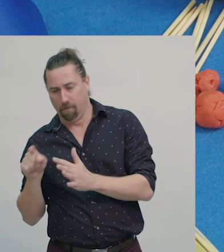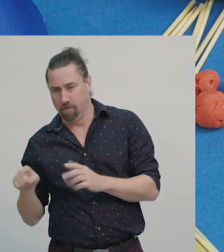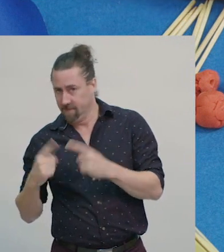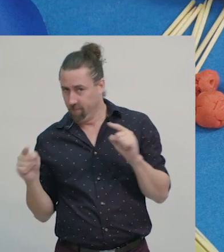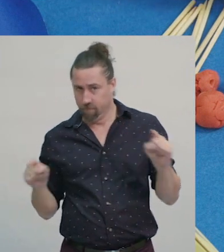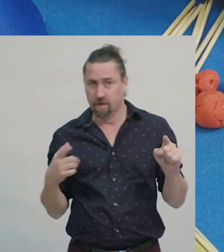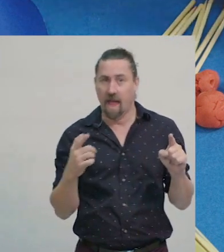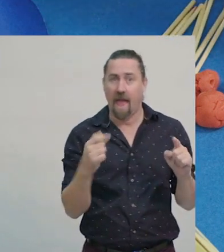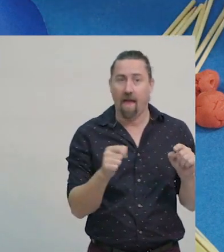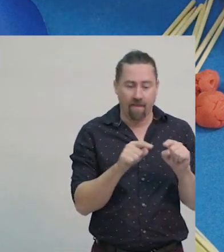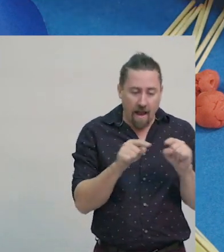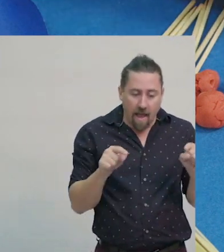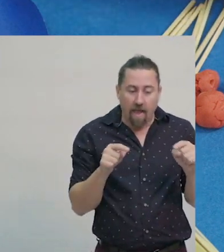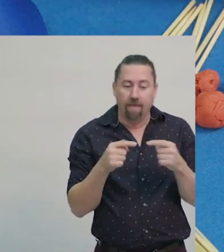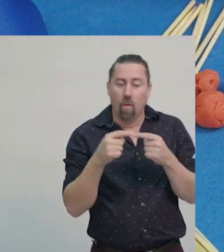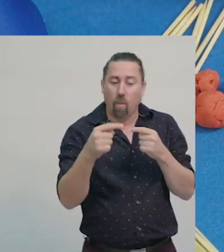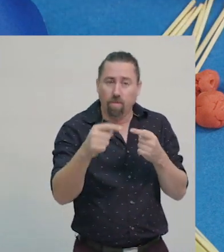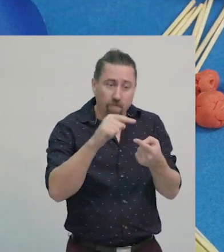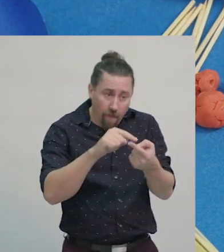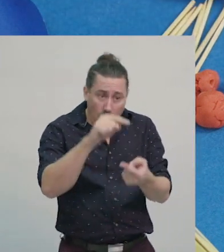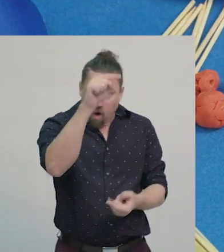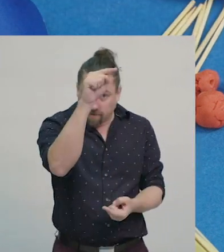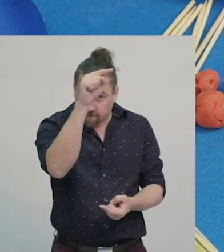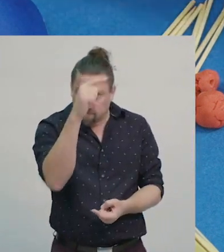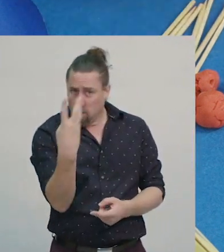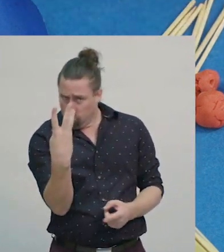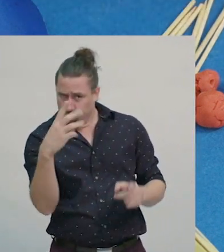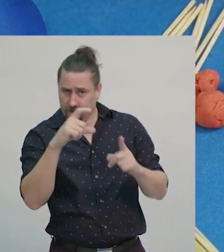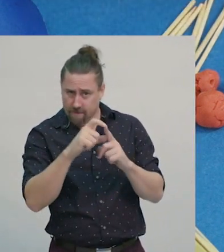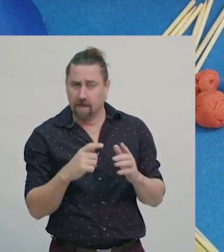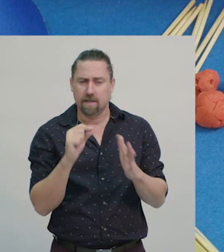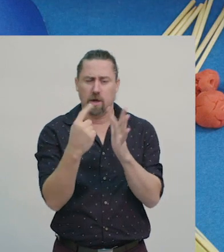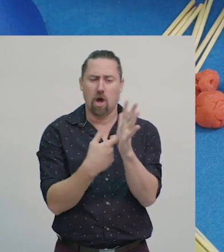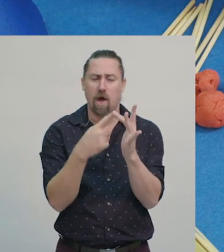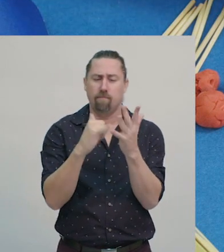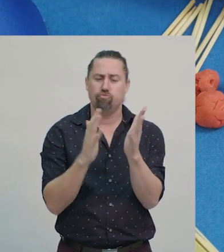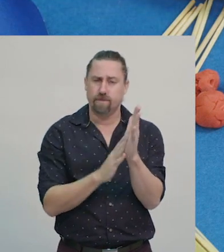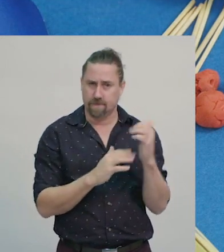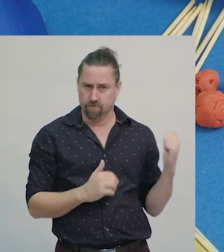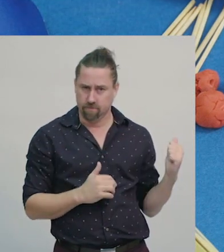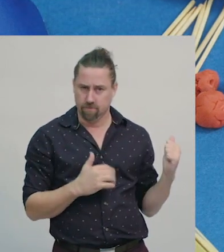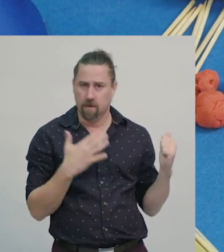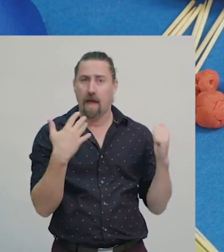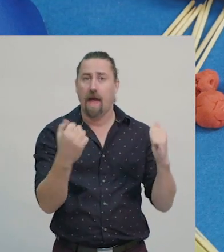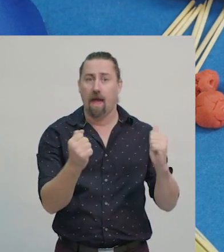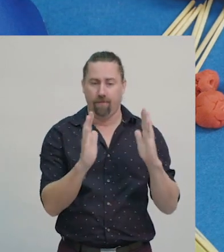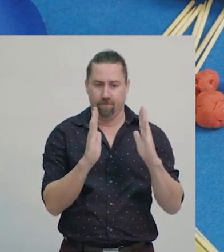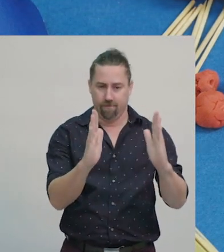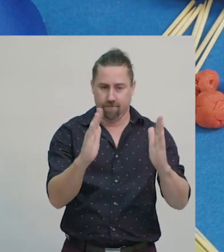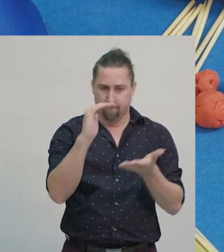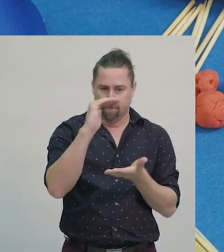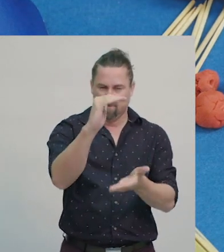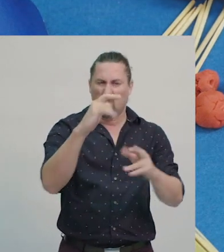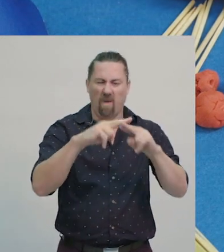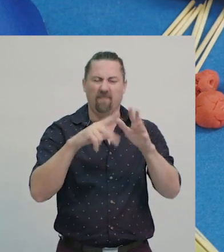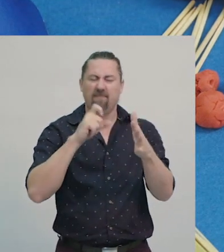have a length, a width and a height. A prism has two congruent facing ends or